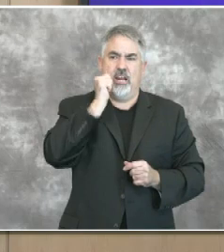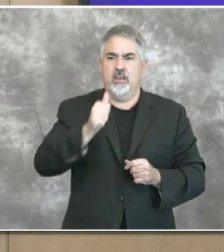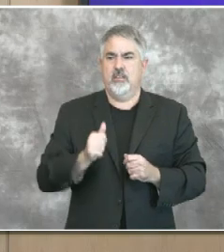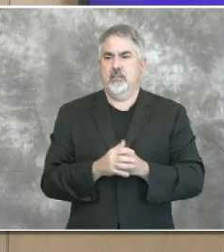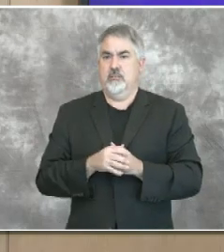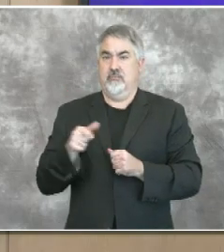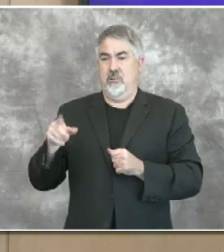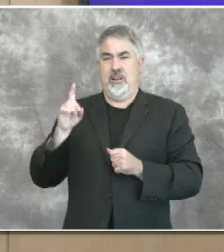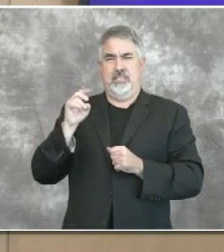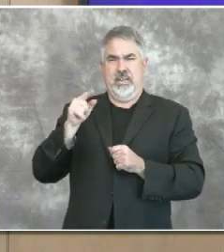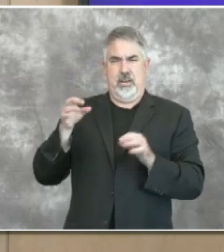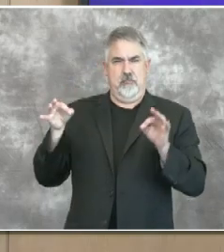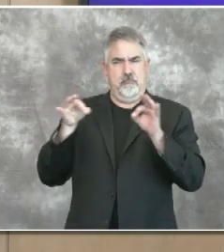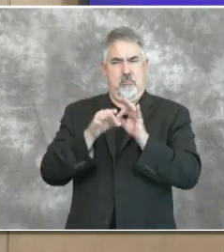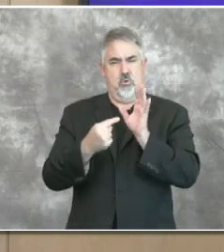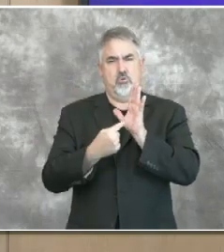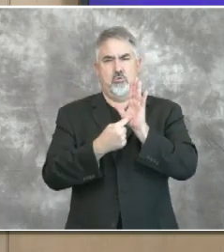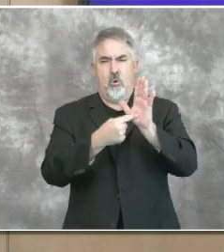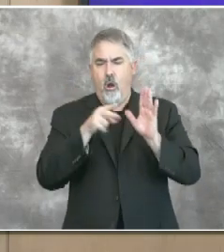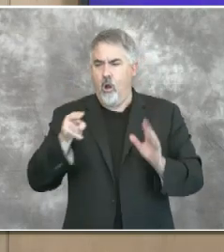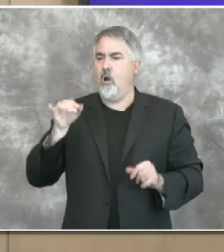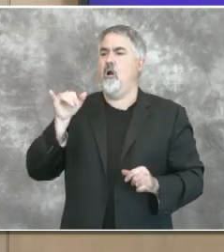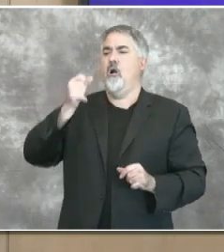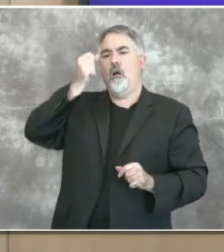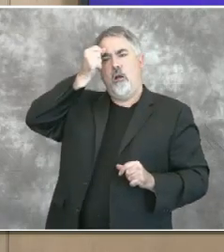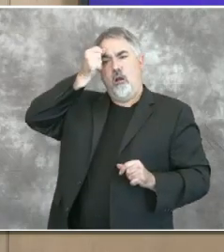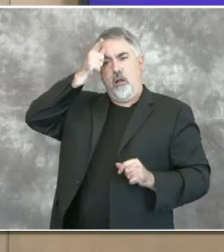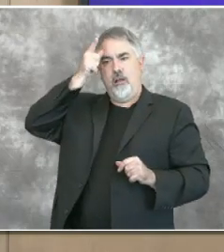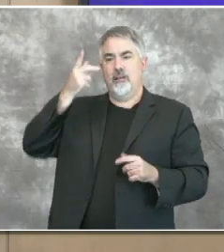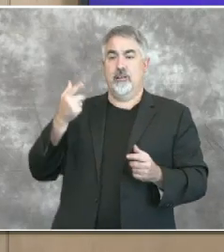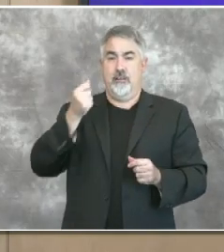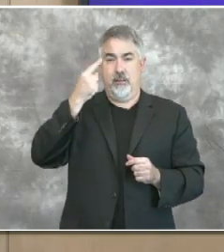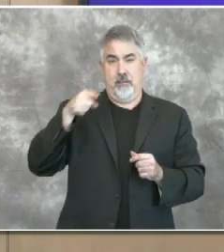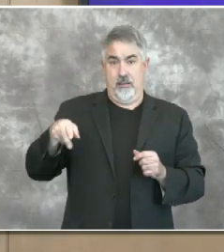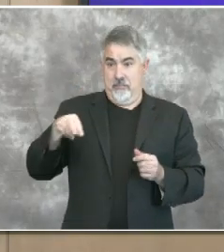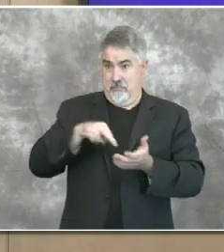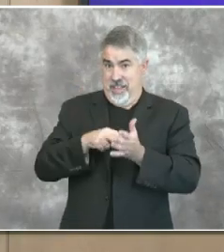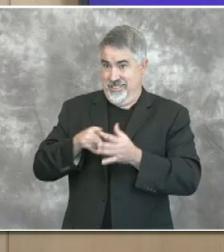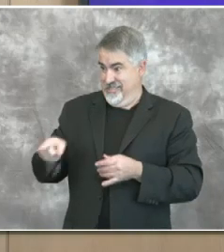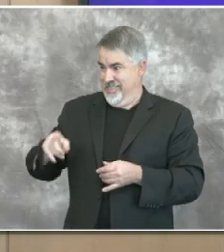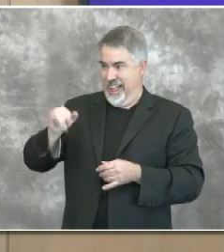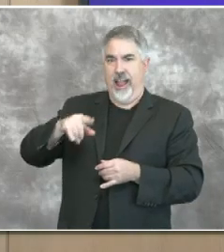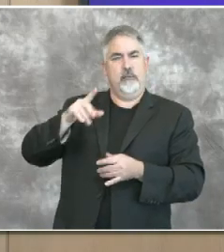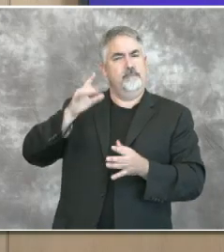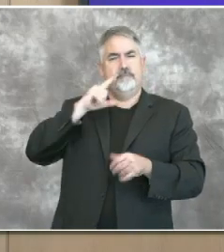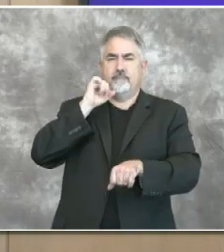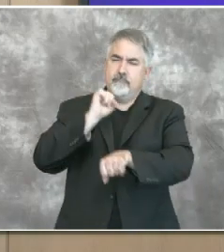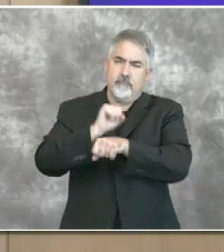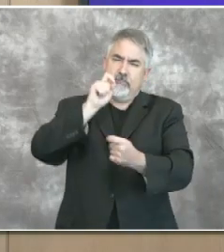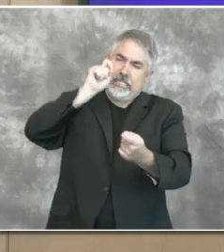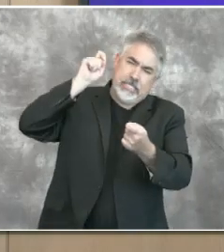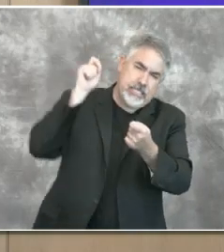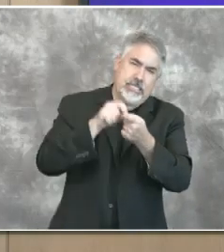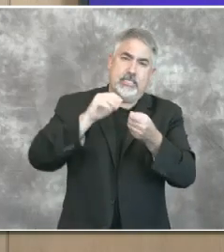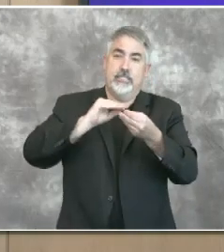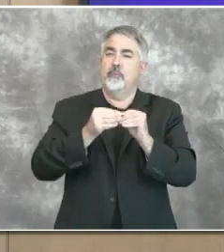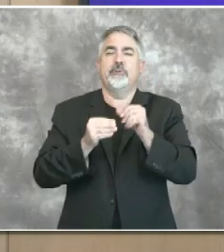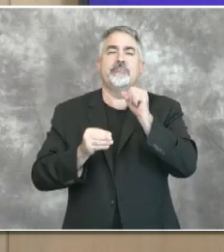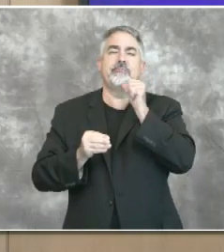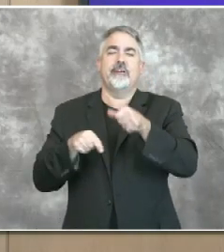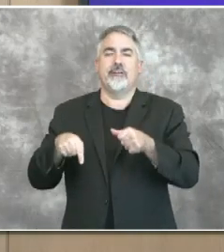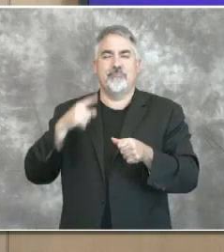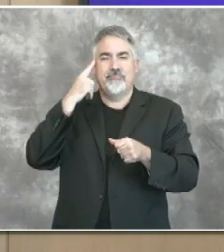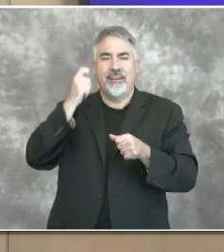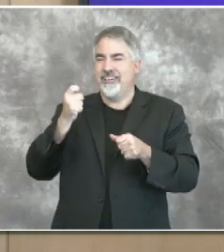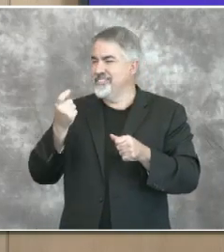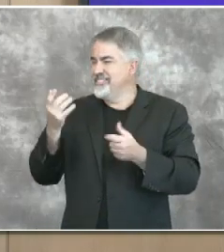transparent, is not particularly informative as to the true scope of what it is. It is informative as to the scope of what